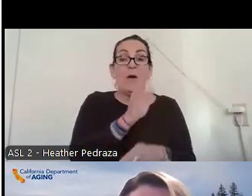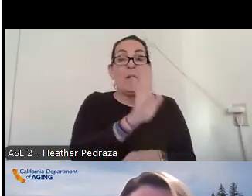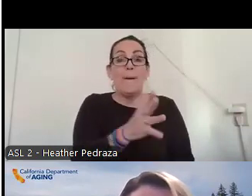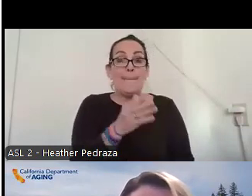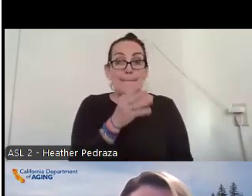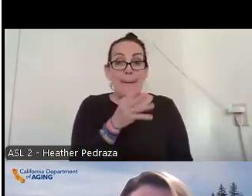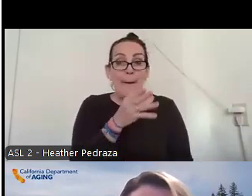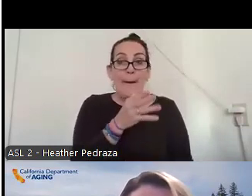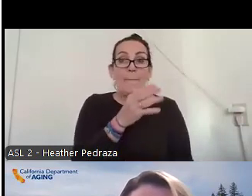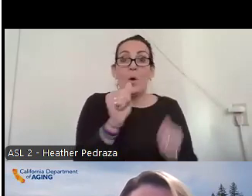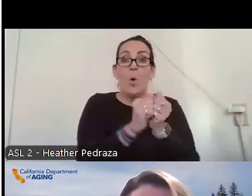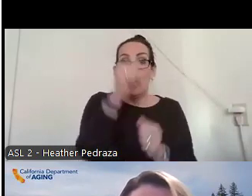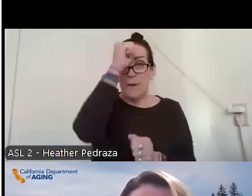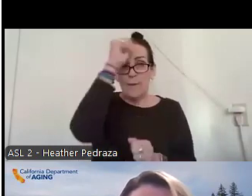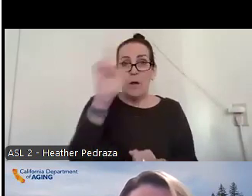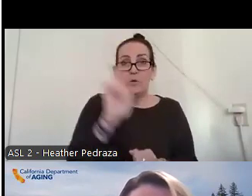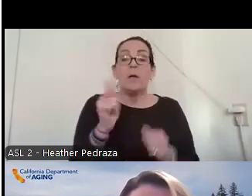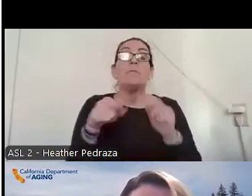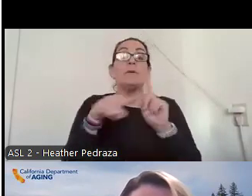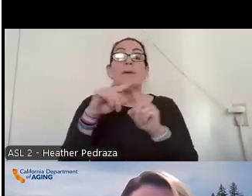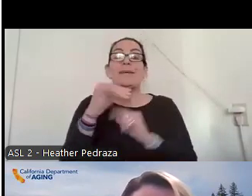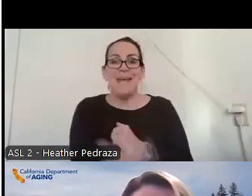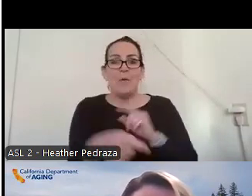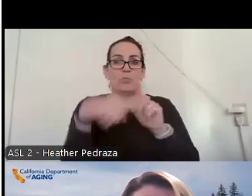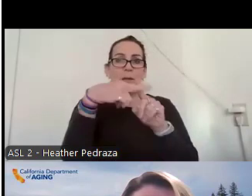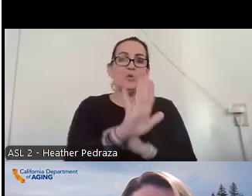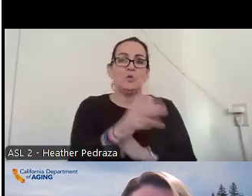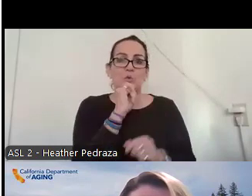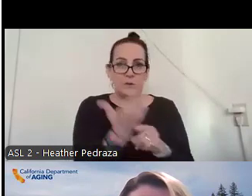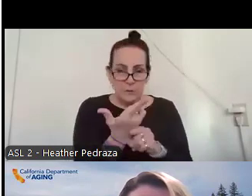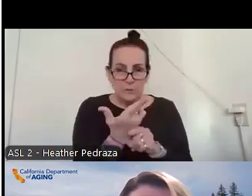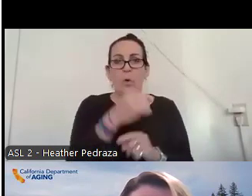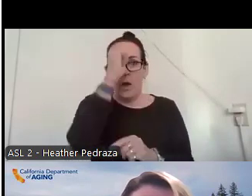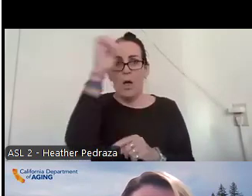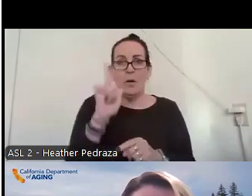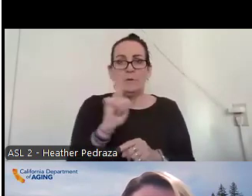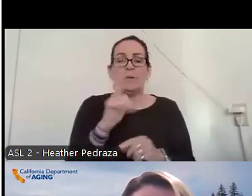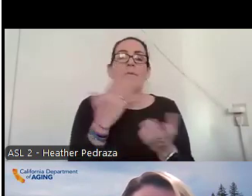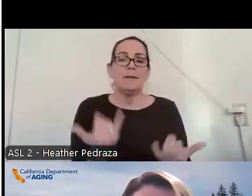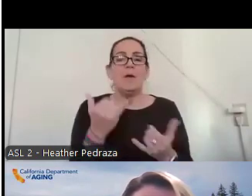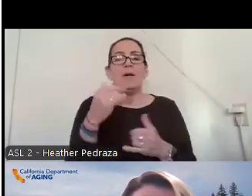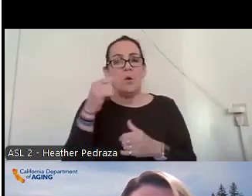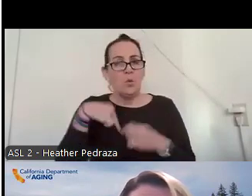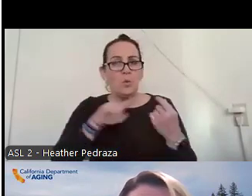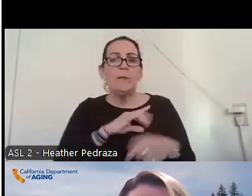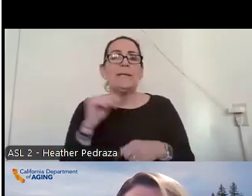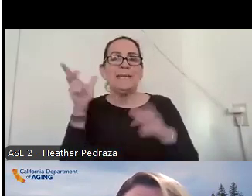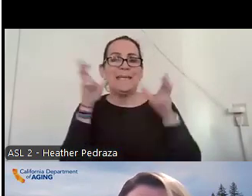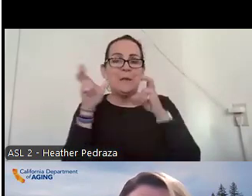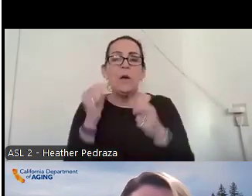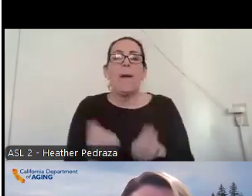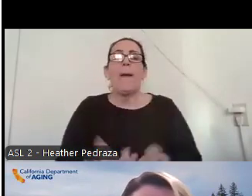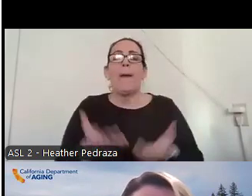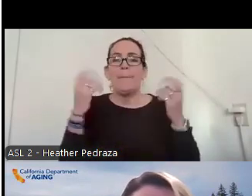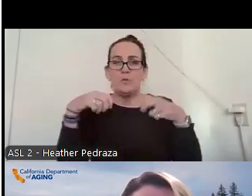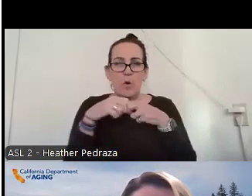her sister as well. And we hear so much about, just the difficulties navigating the system and the